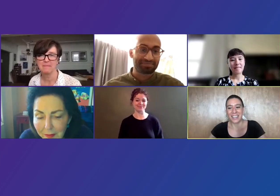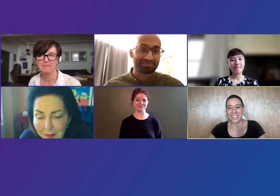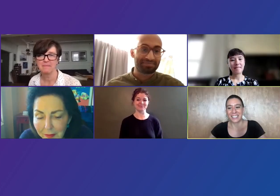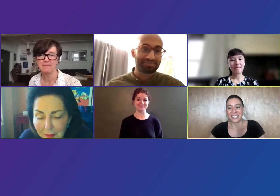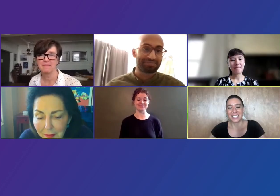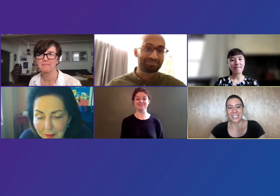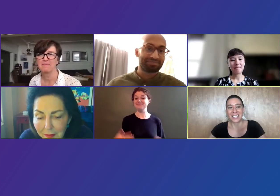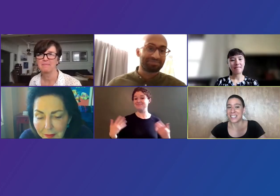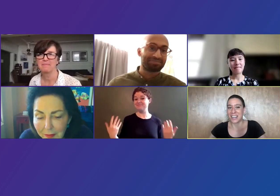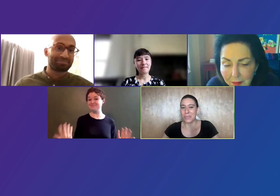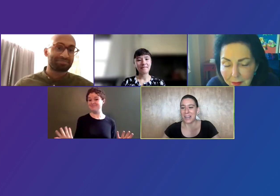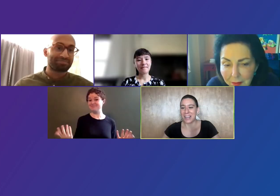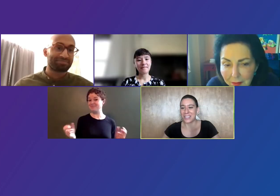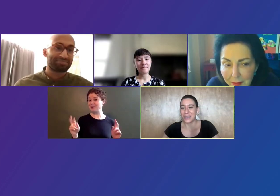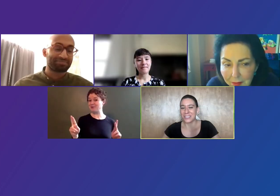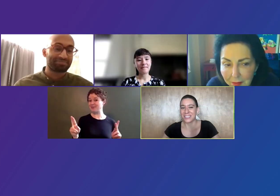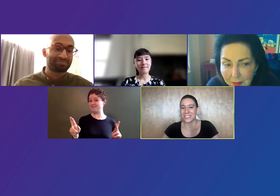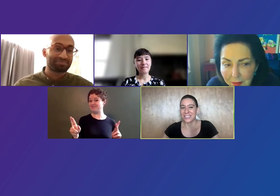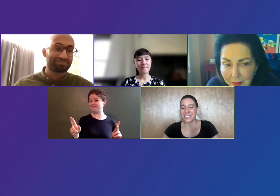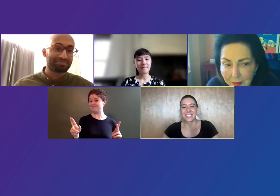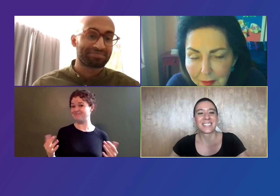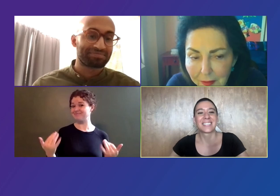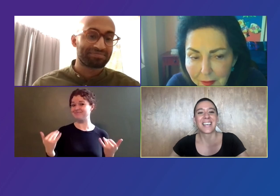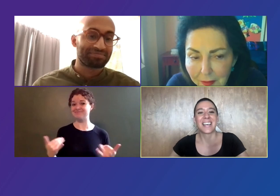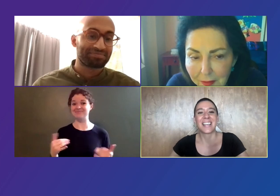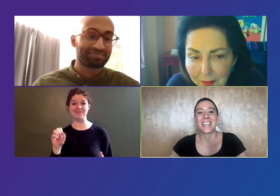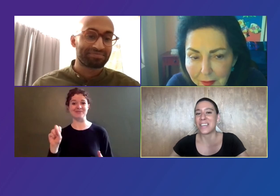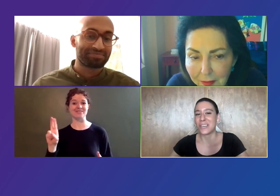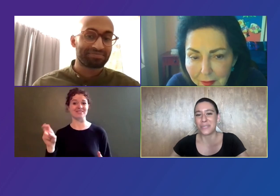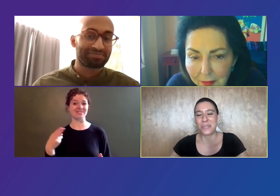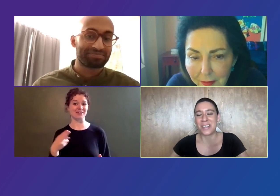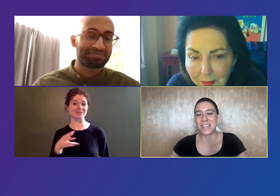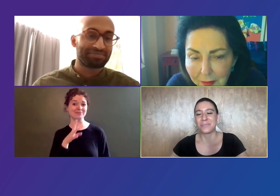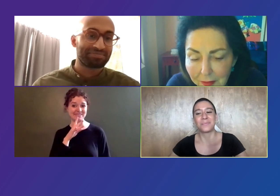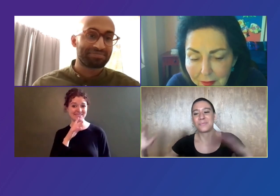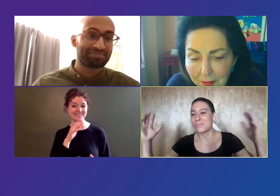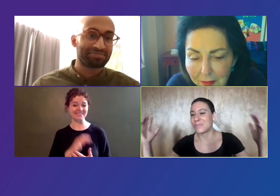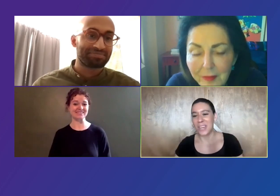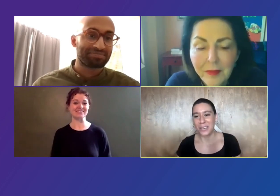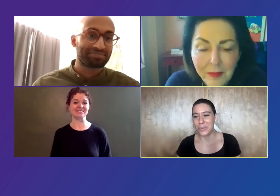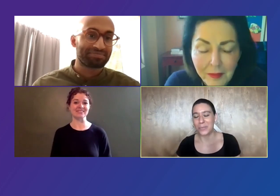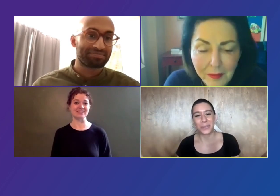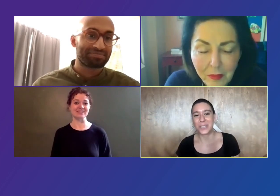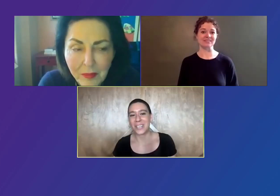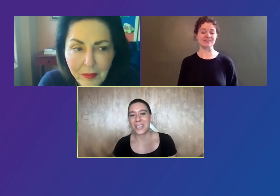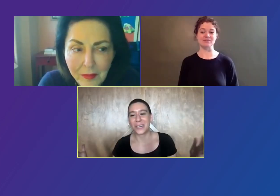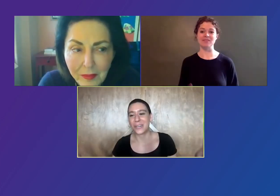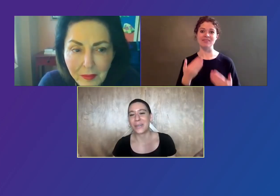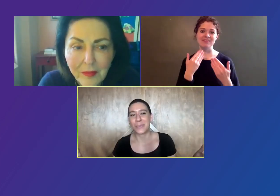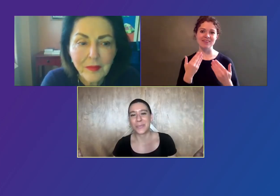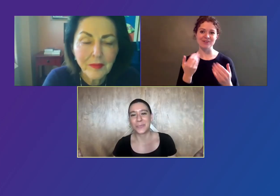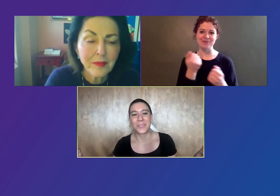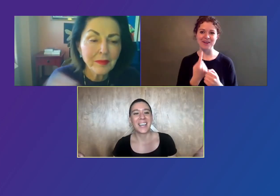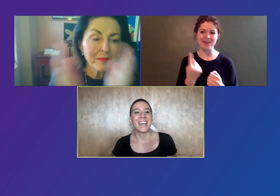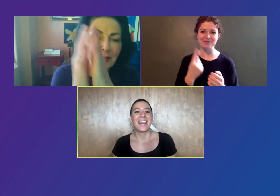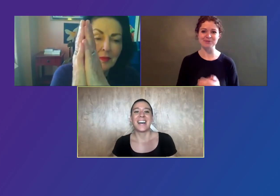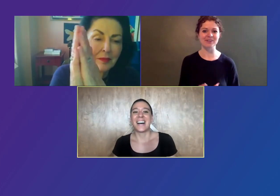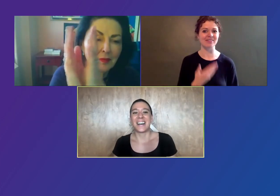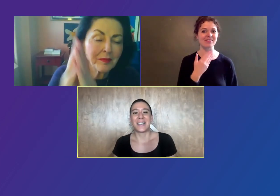All right, this is Sarah back at you. Thank you, everyone. Thank you, Lucy, you're